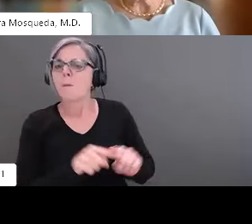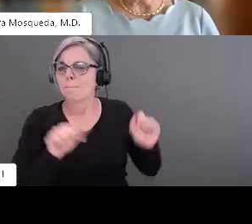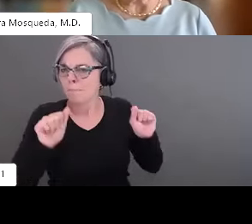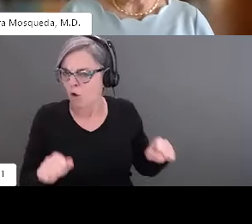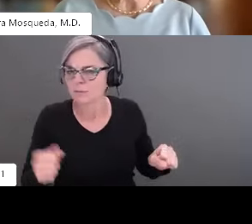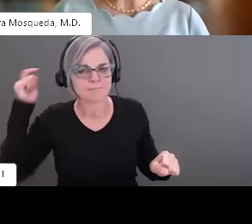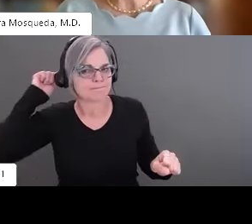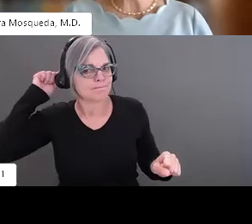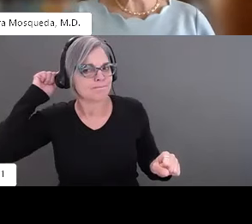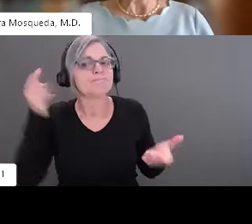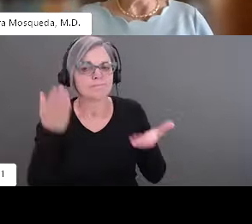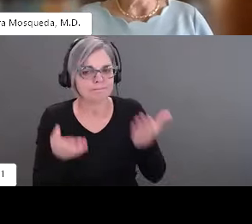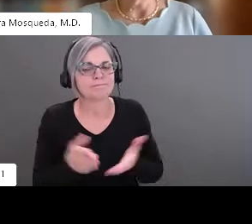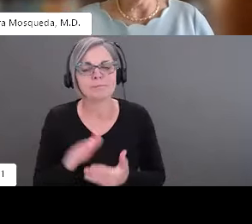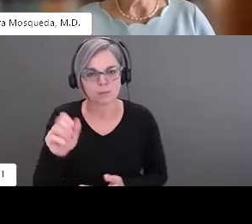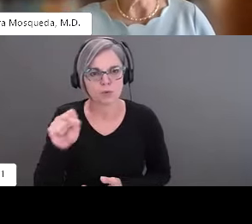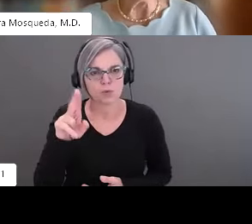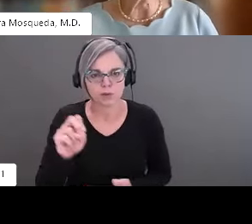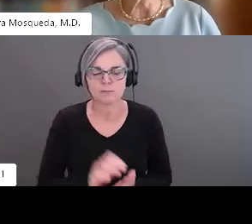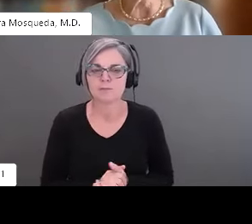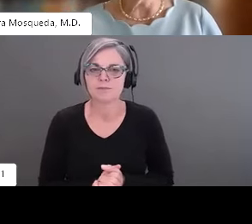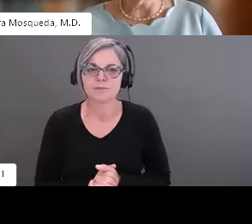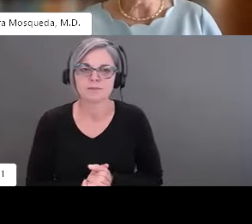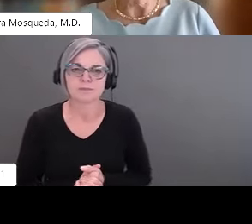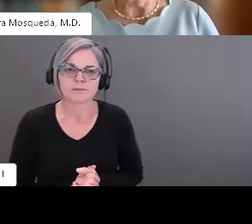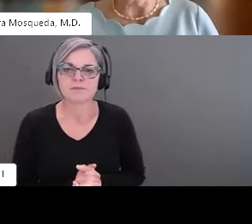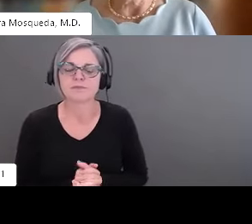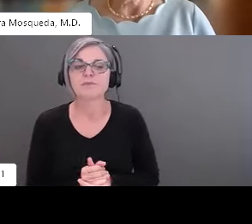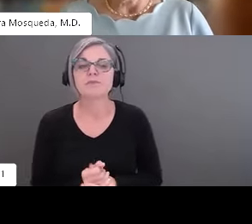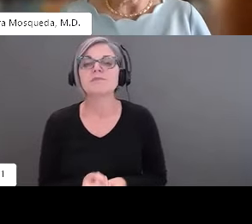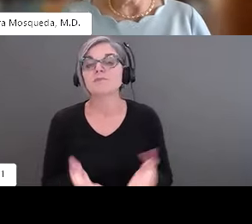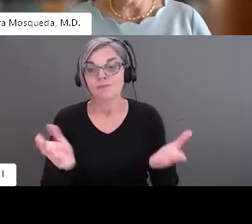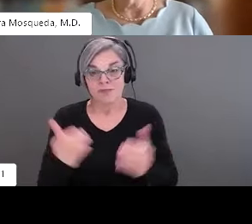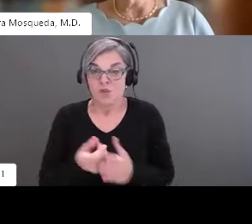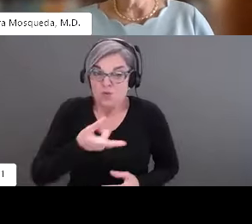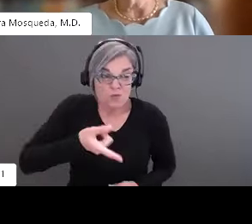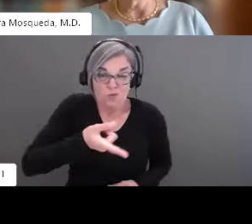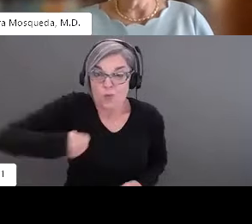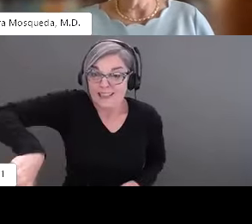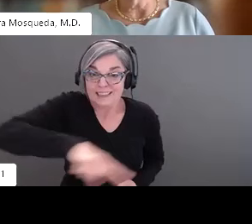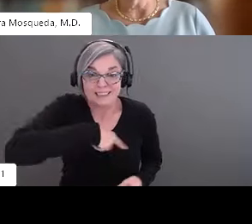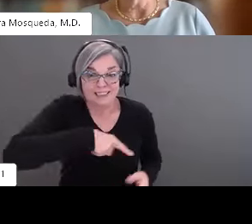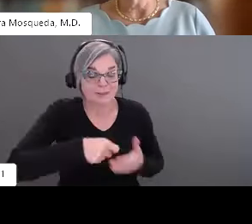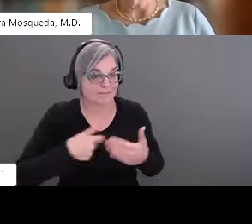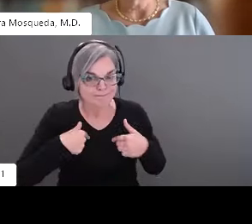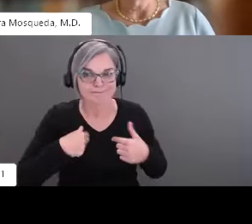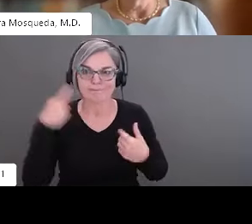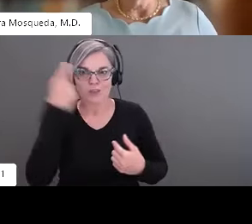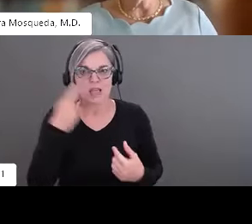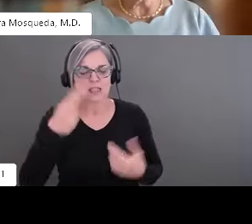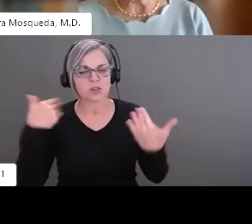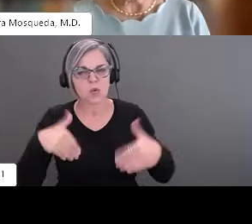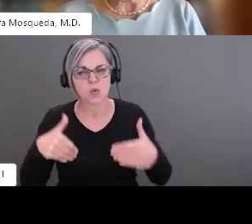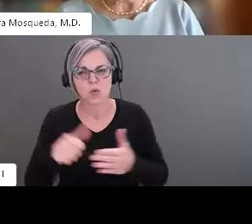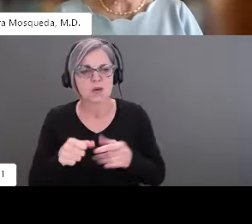Due to our frustration with horrible documentation when an older adult comes in with an injury,